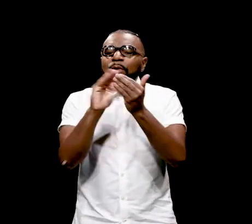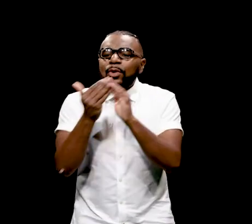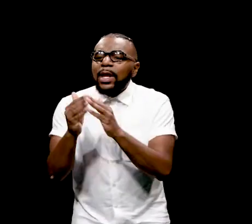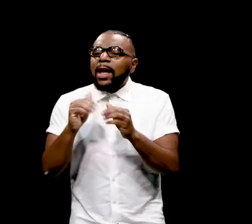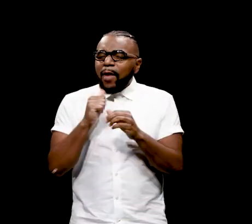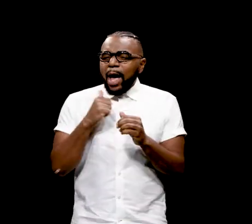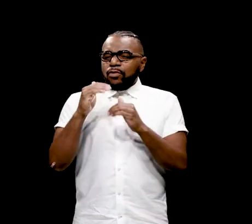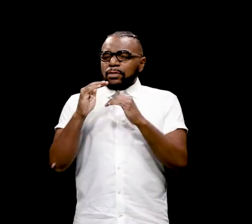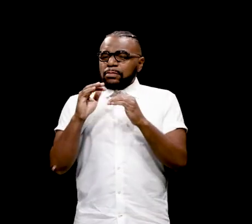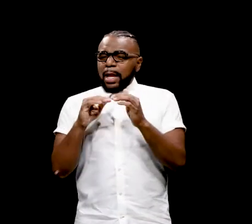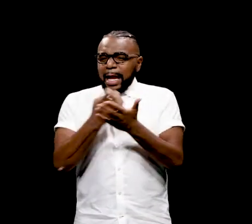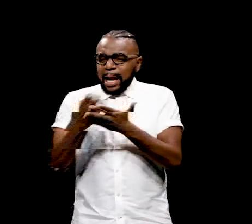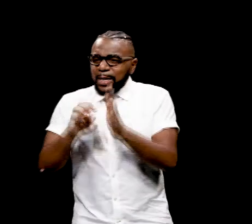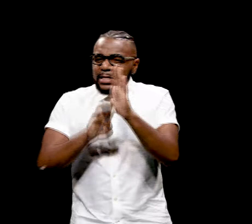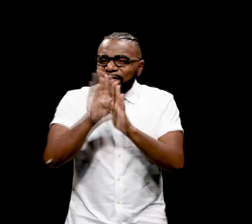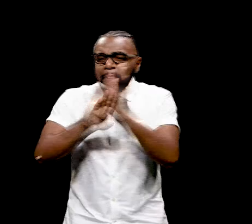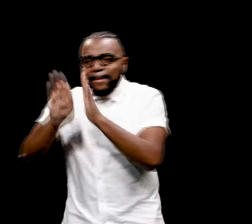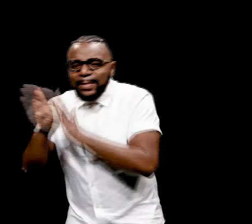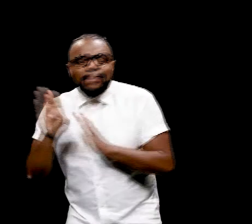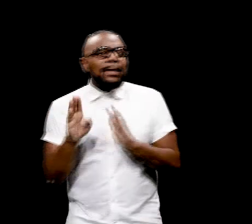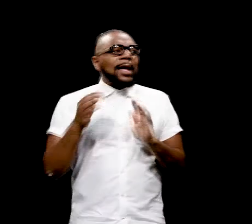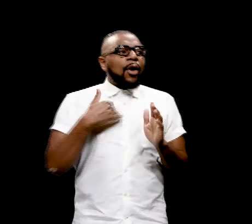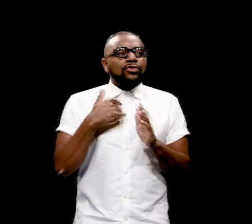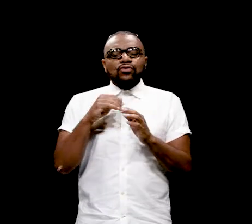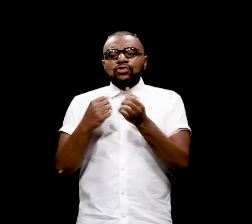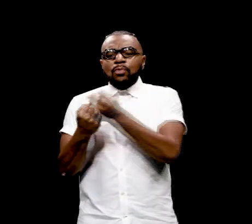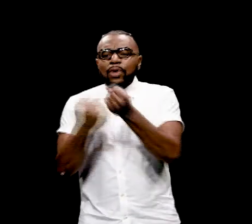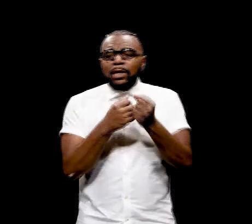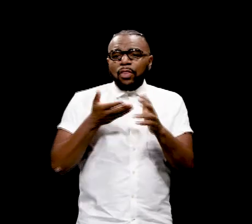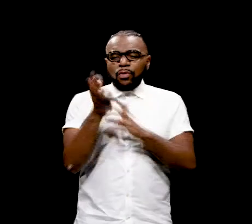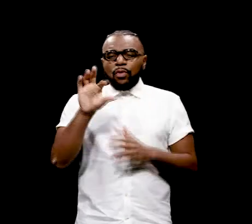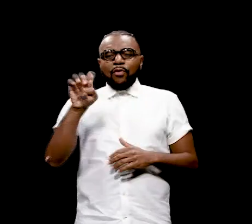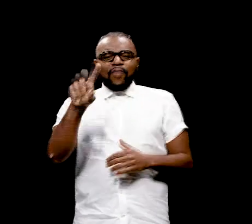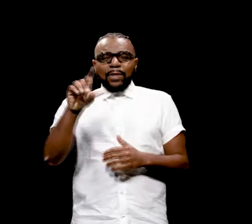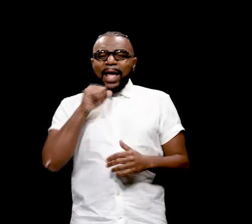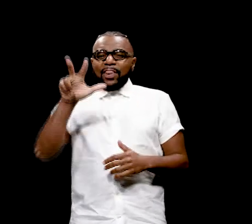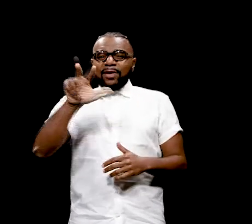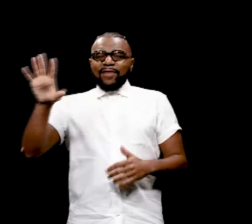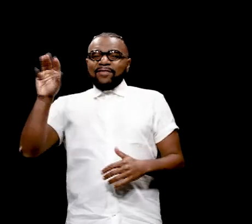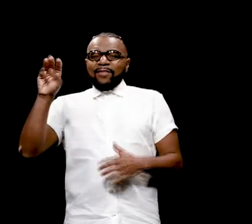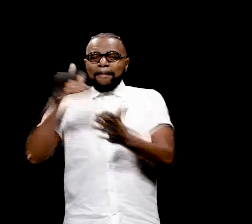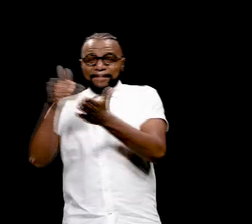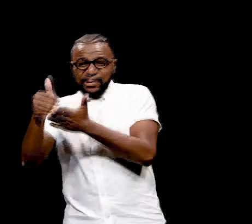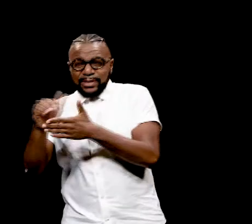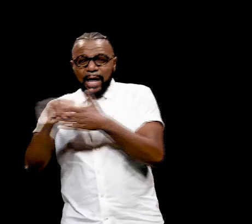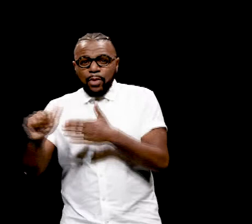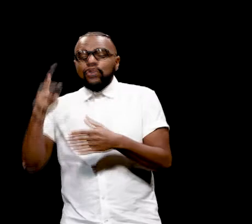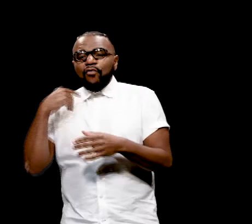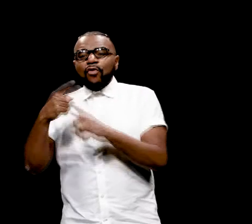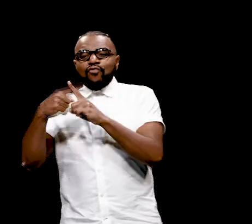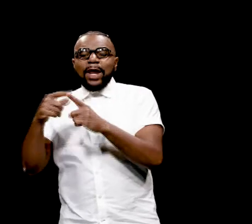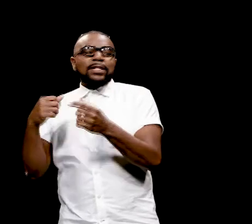development, around household support. During the COVID crisis, we allocated $35 million towards rent support.